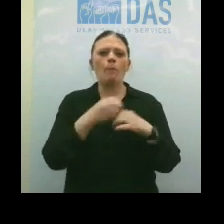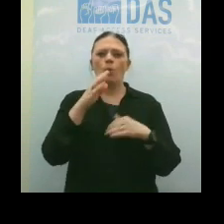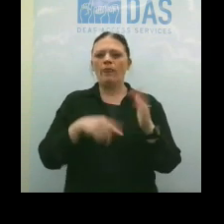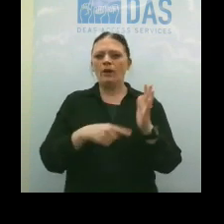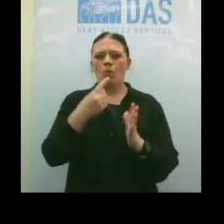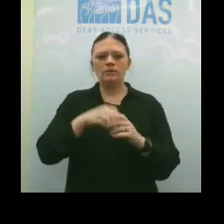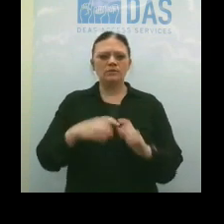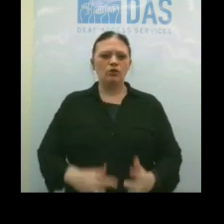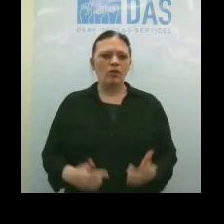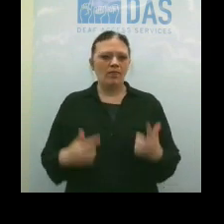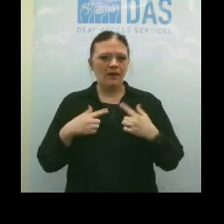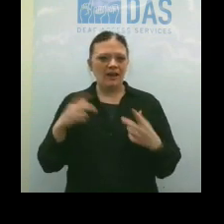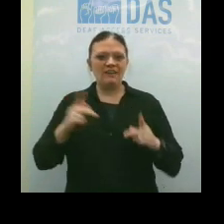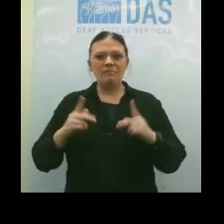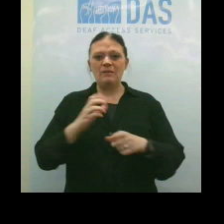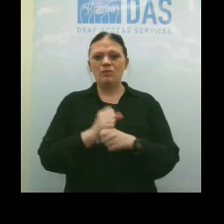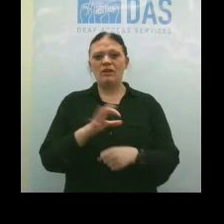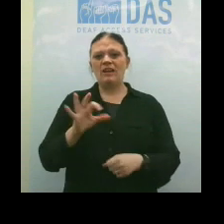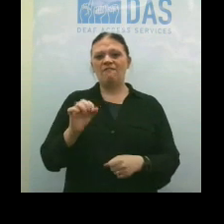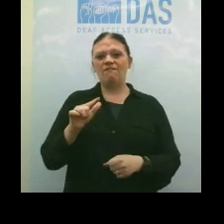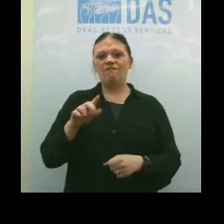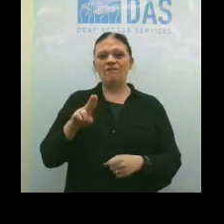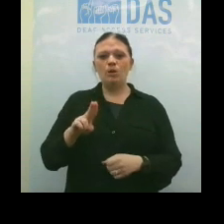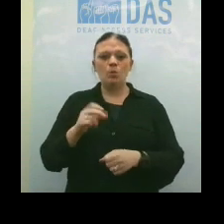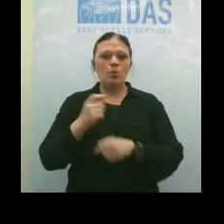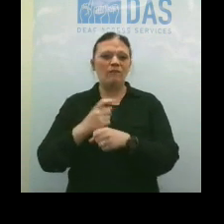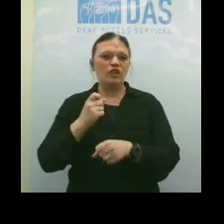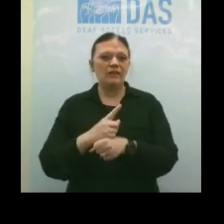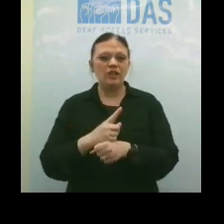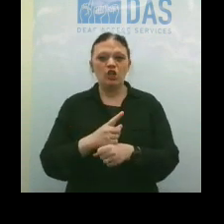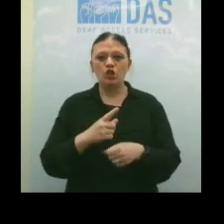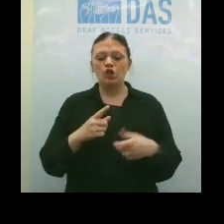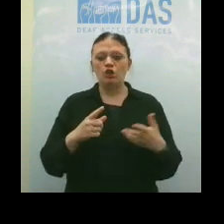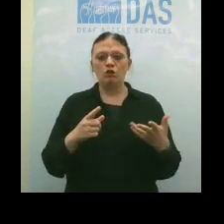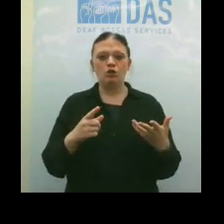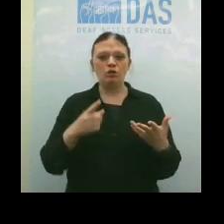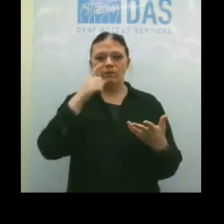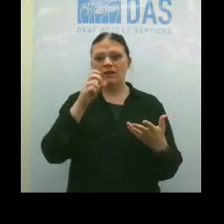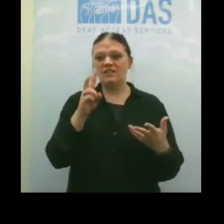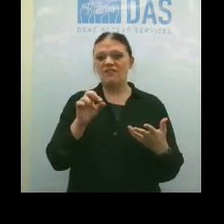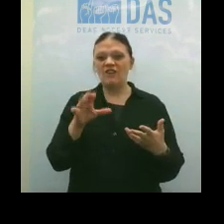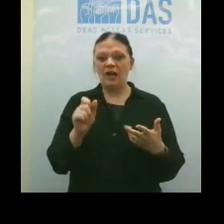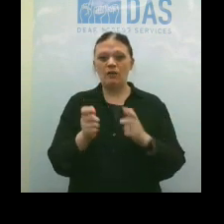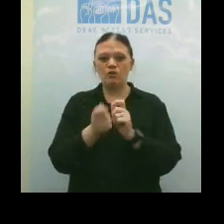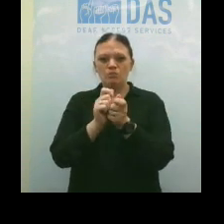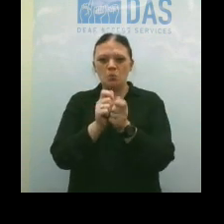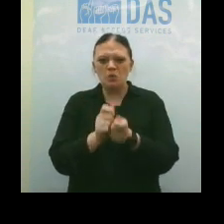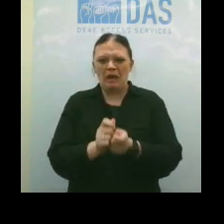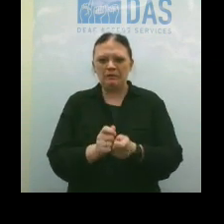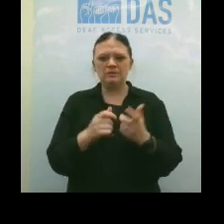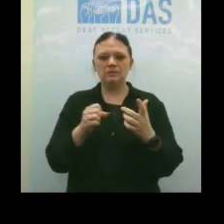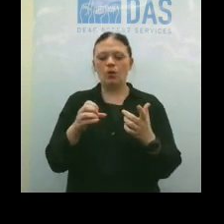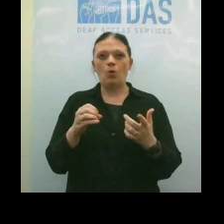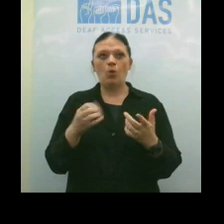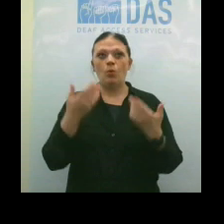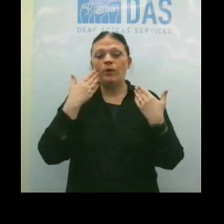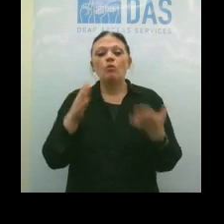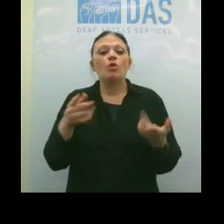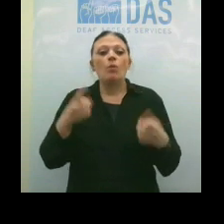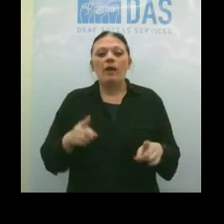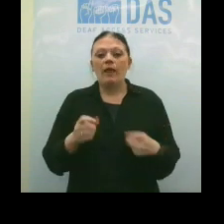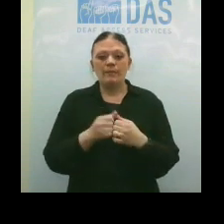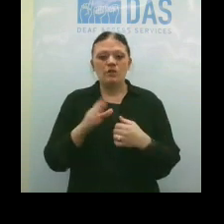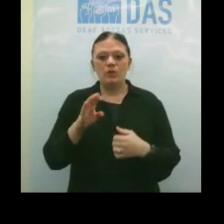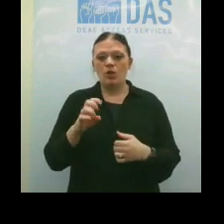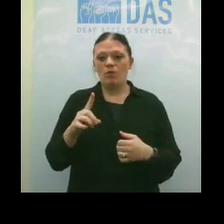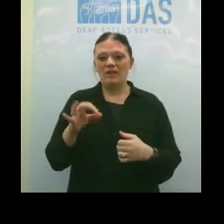lives. People get influenza every year because the virus mutates. So we don't know what happens with